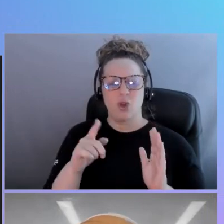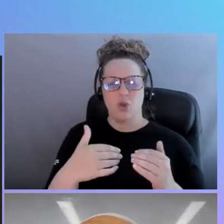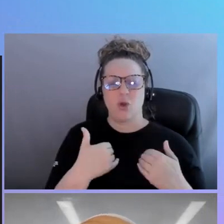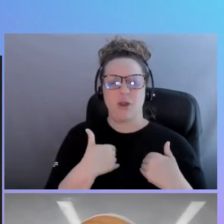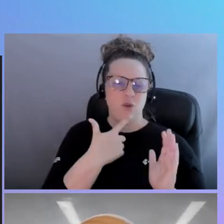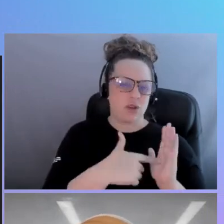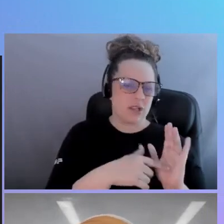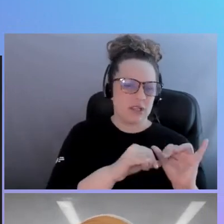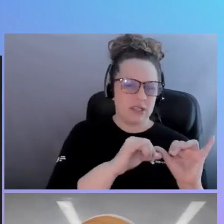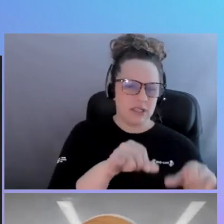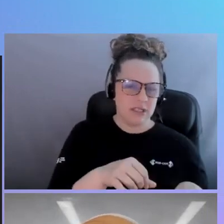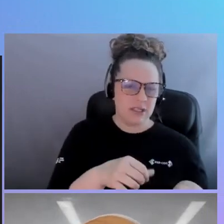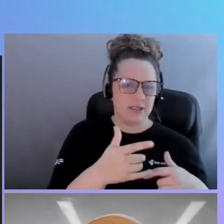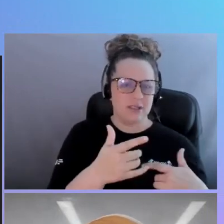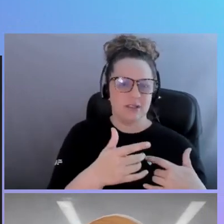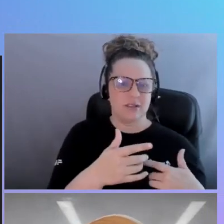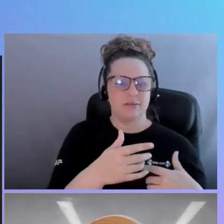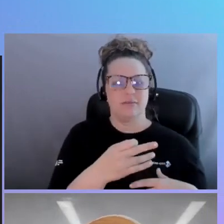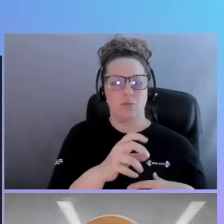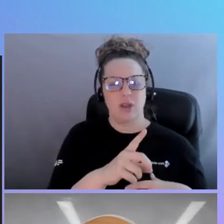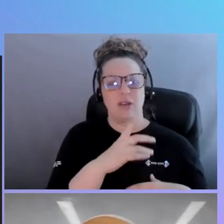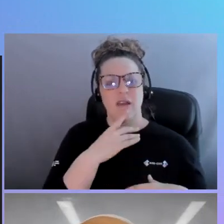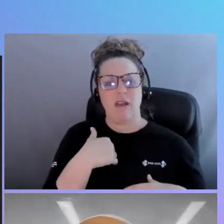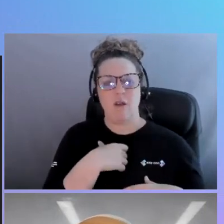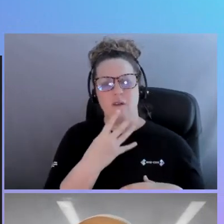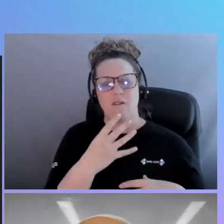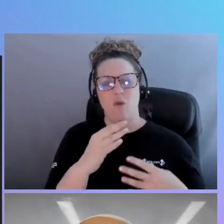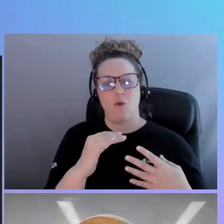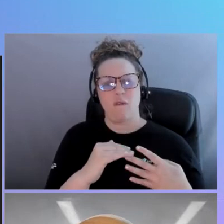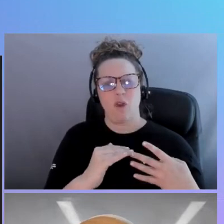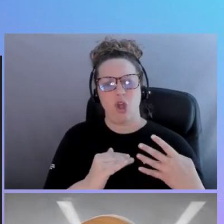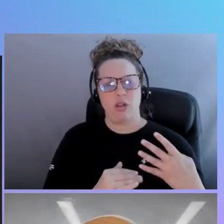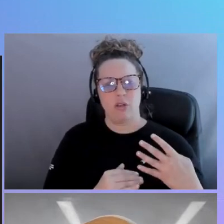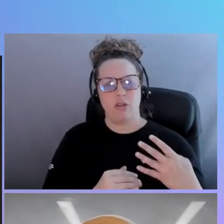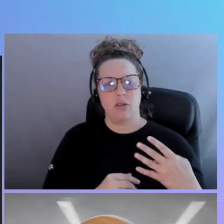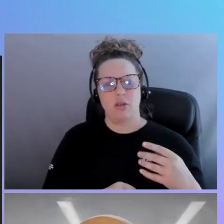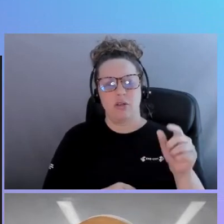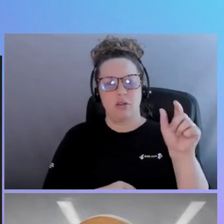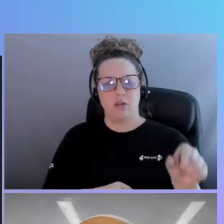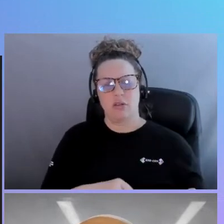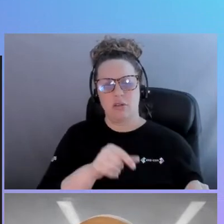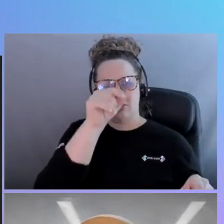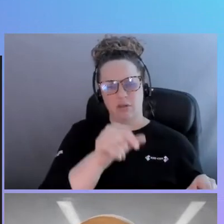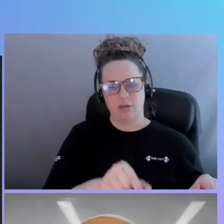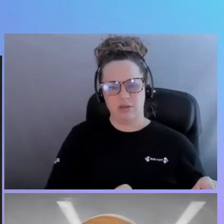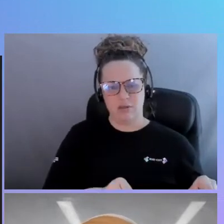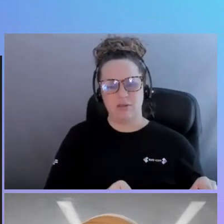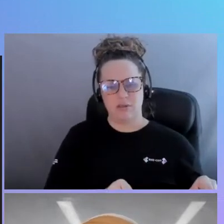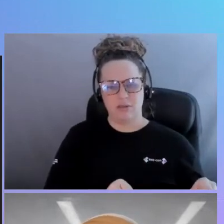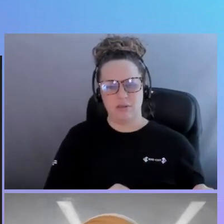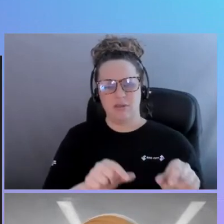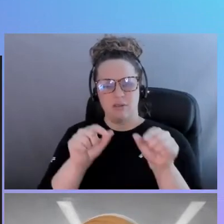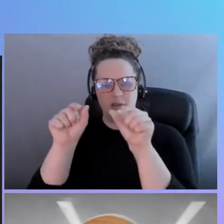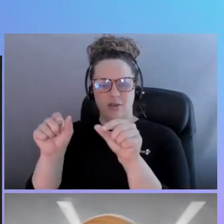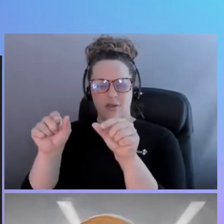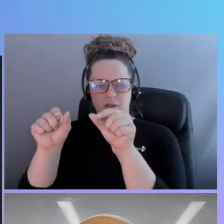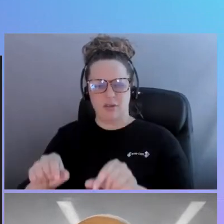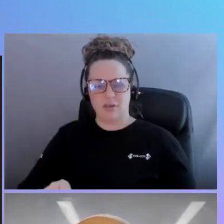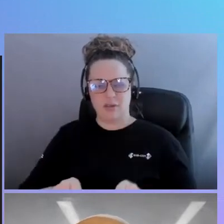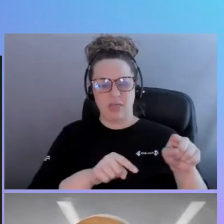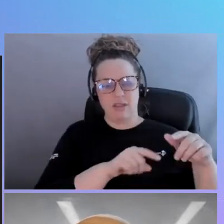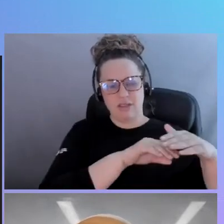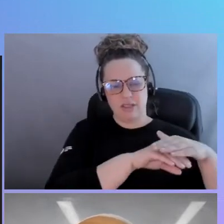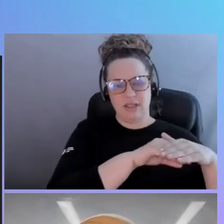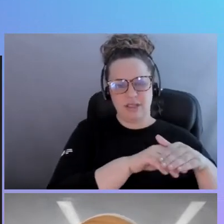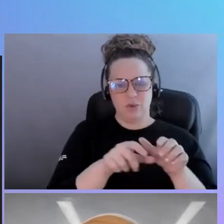have, for example, system red, and there's 4 variants. 2 that are called accessible for light and dark, and 2 that are the default ones for light